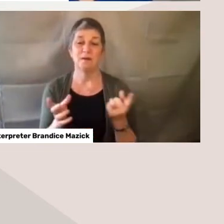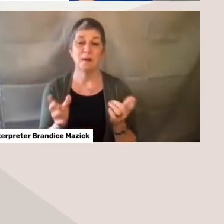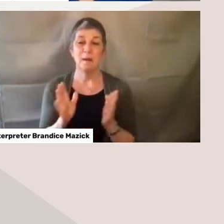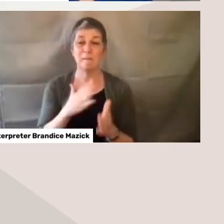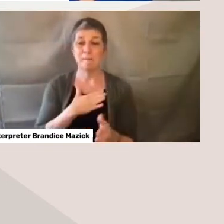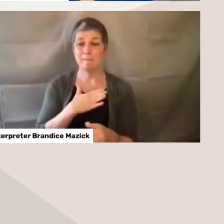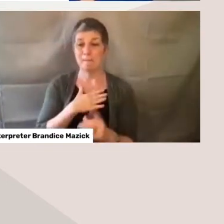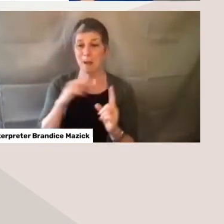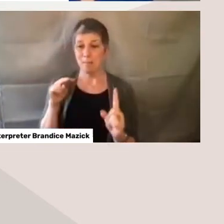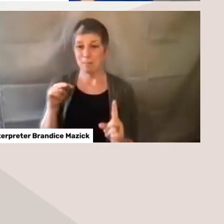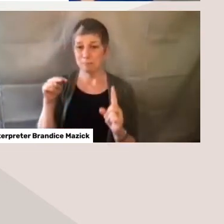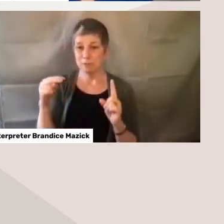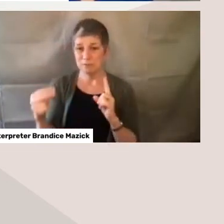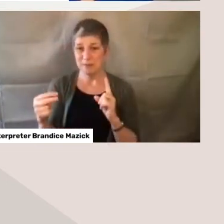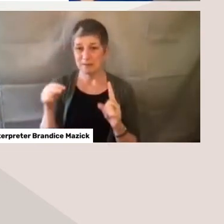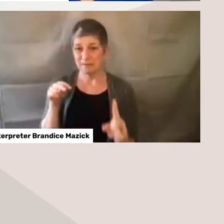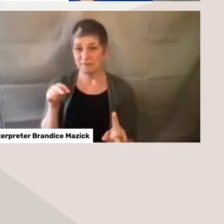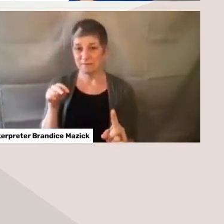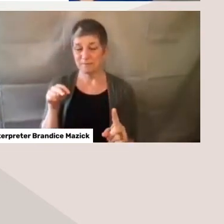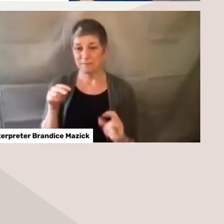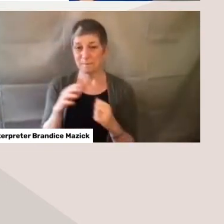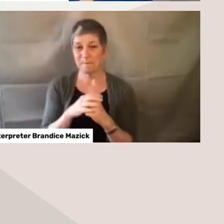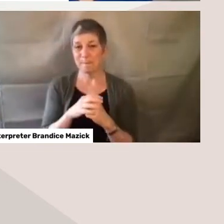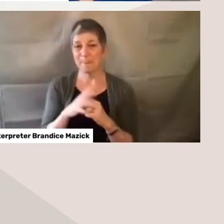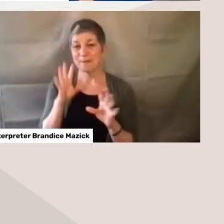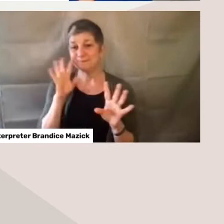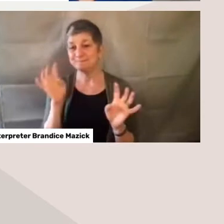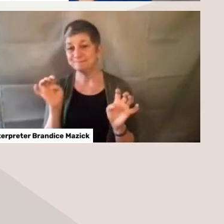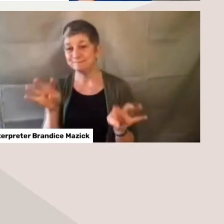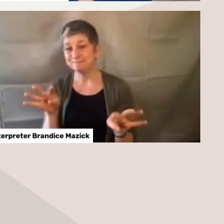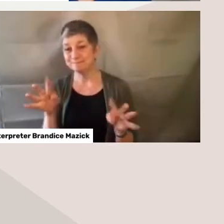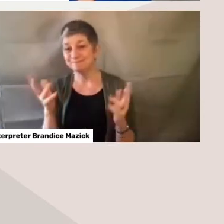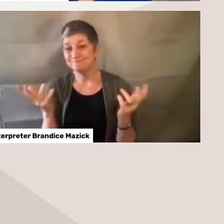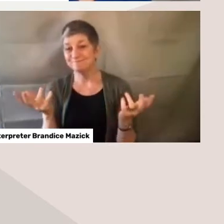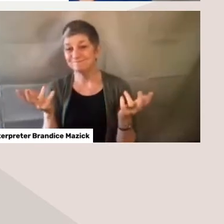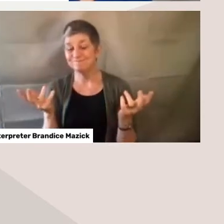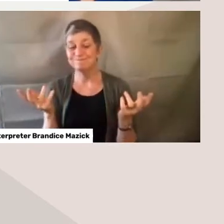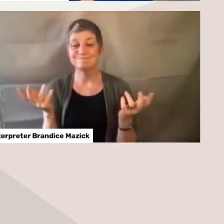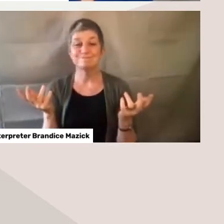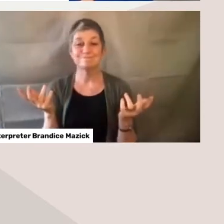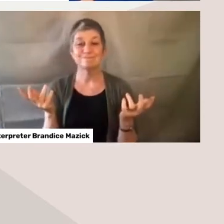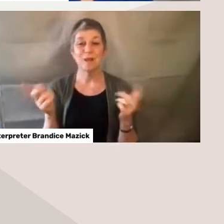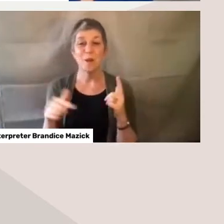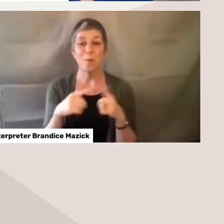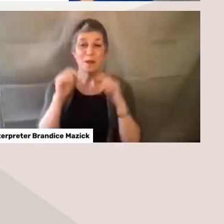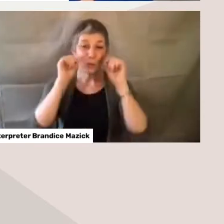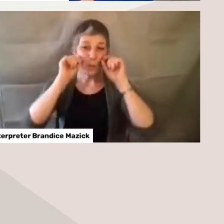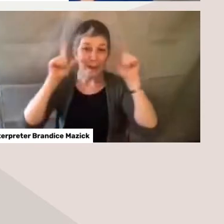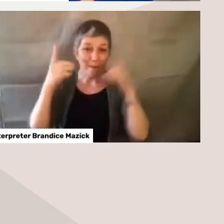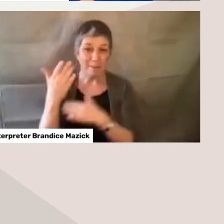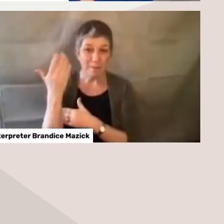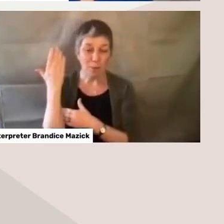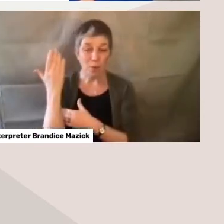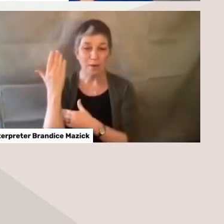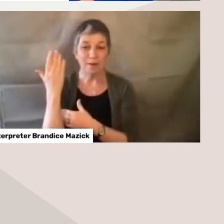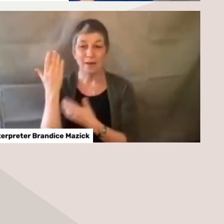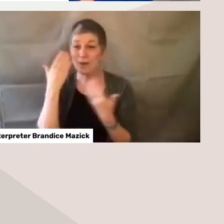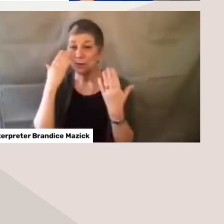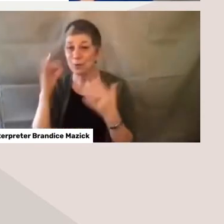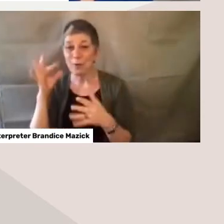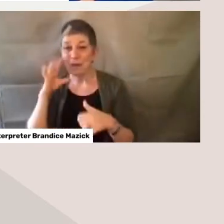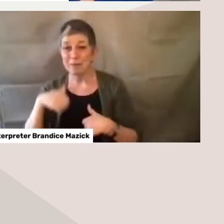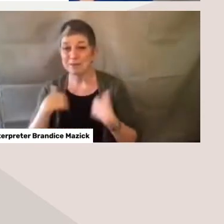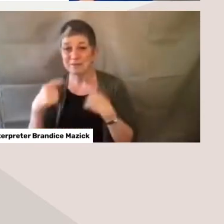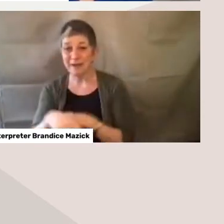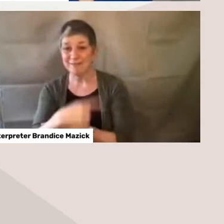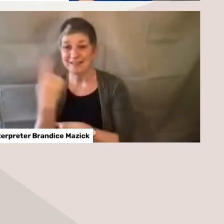it is, this is one of the unknowns of life. We don't know when we wake up in the morning that we're going to go to bed at night. We